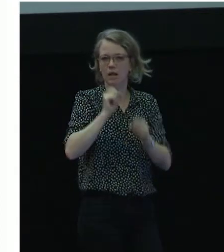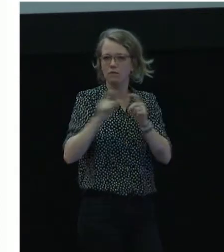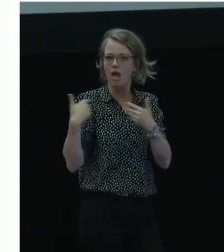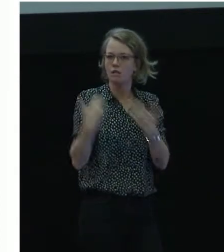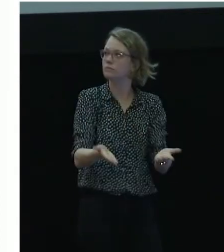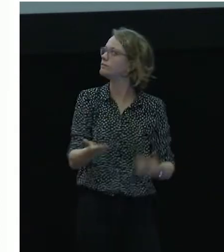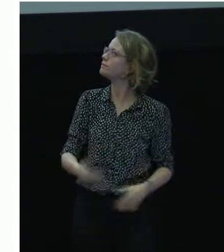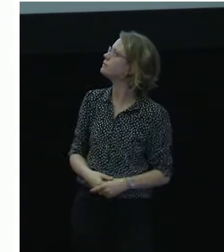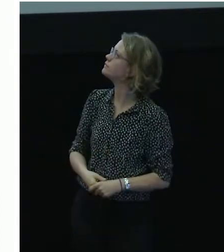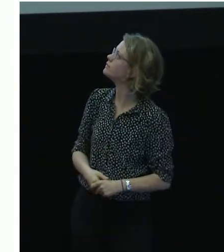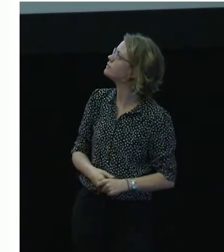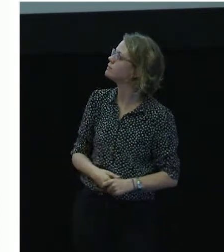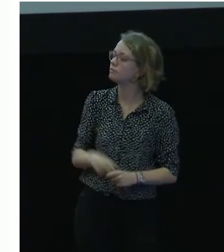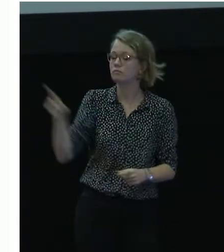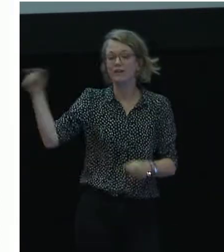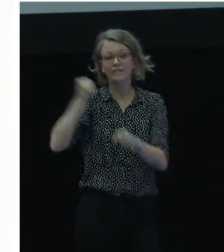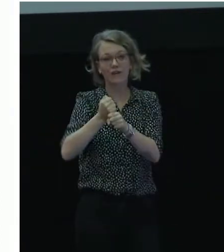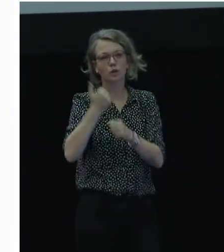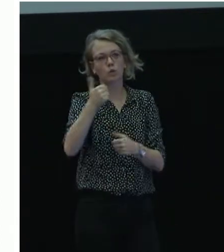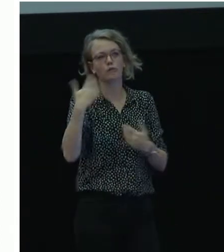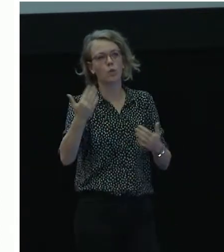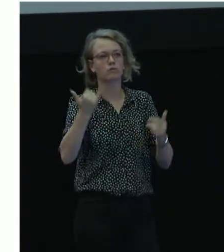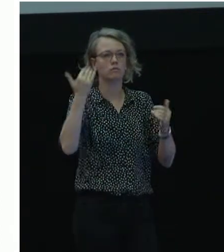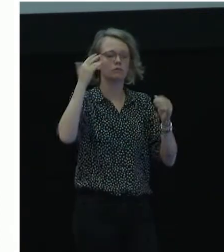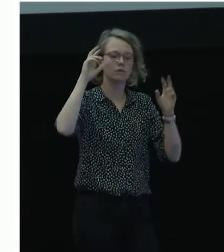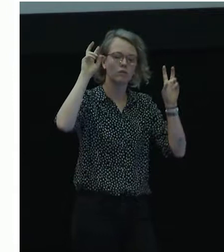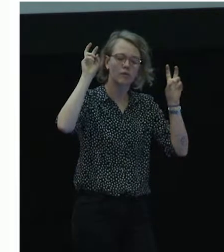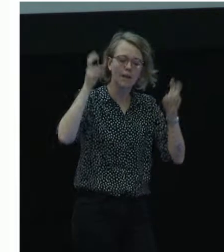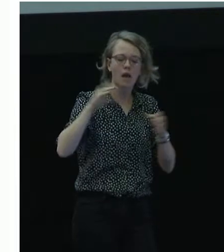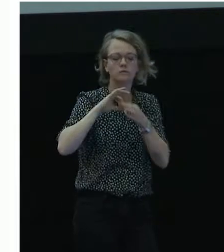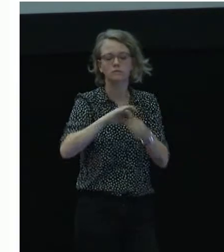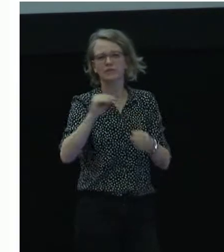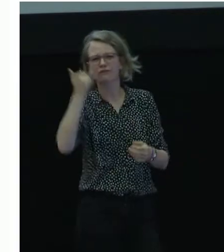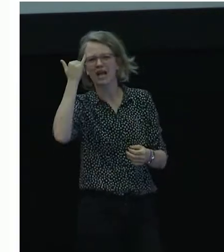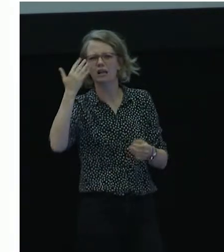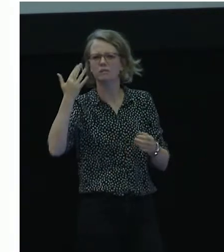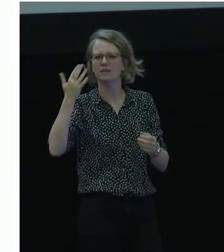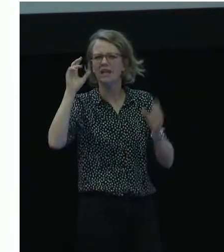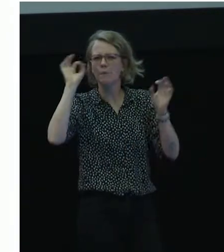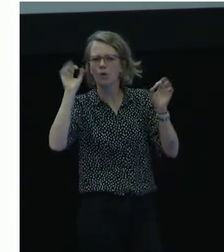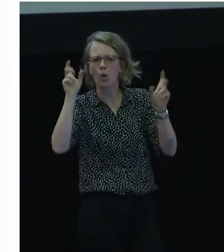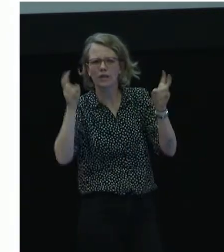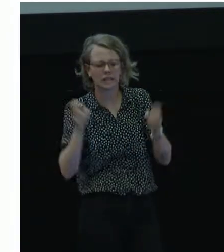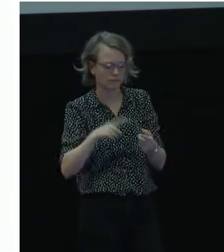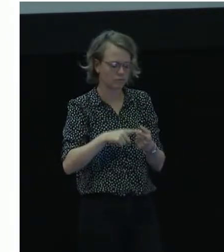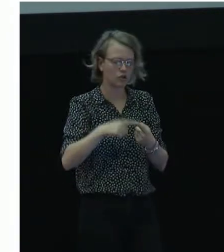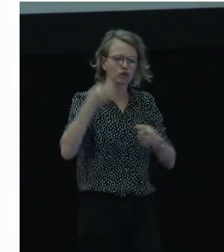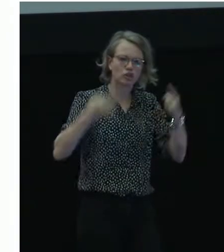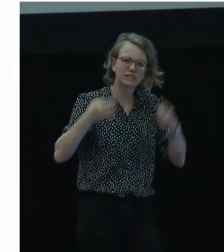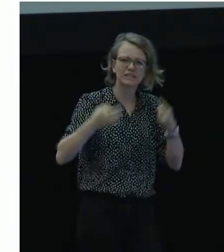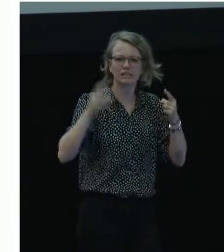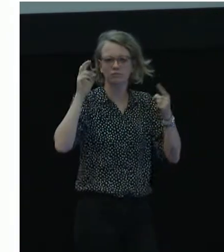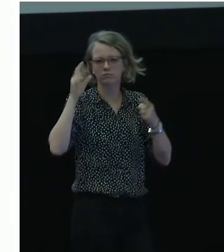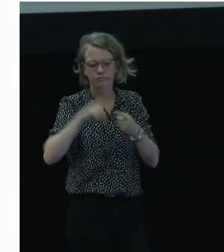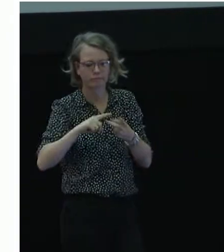and provide definitions in a simpler language. So that's for